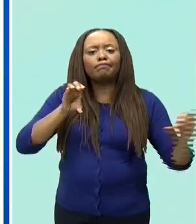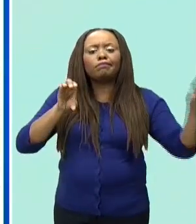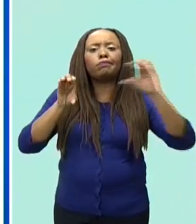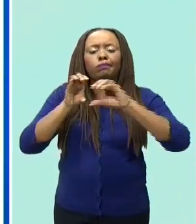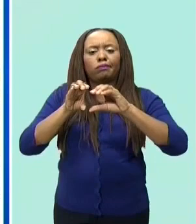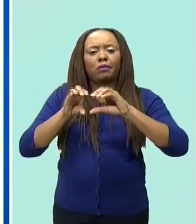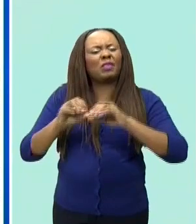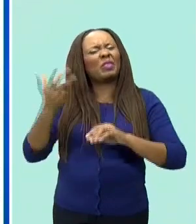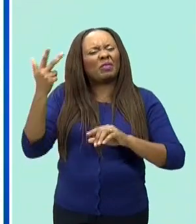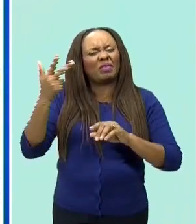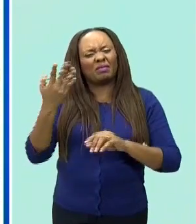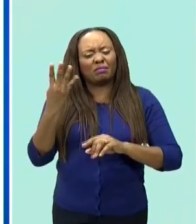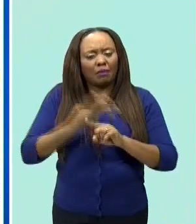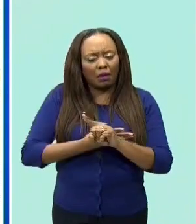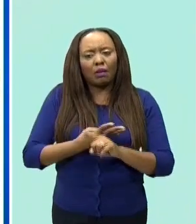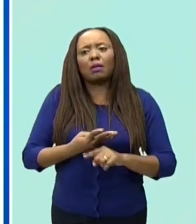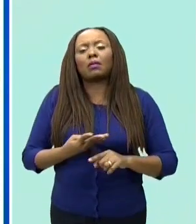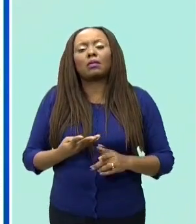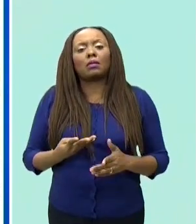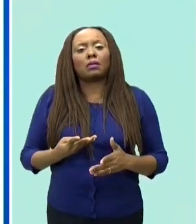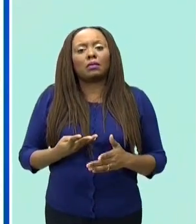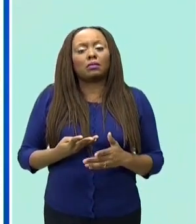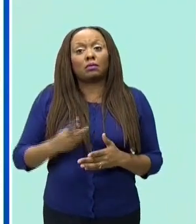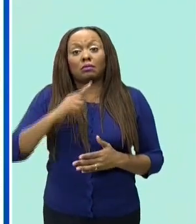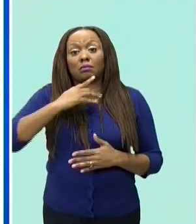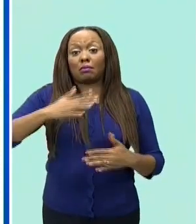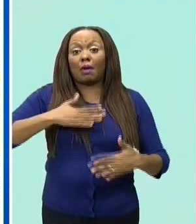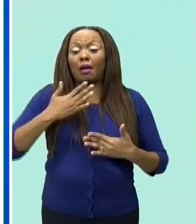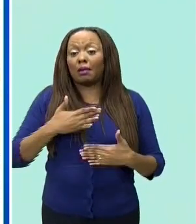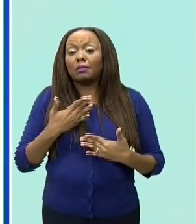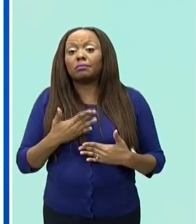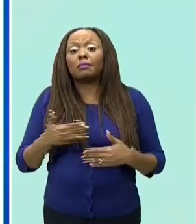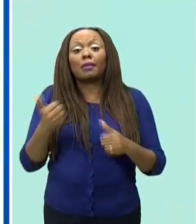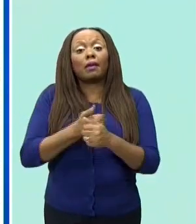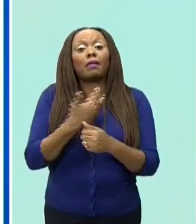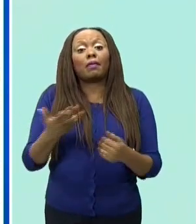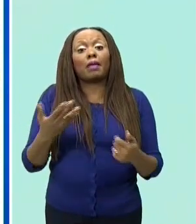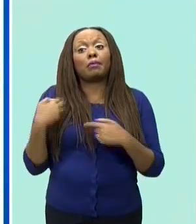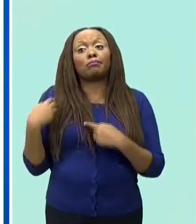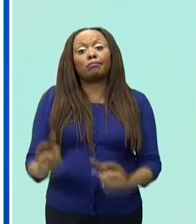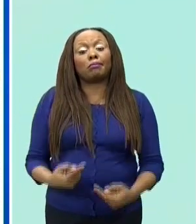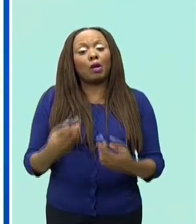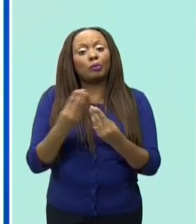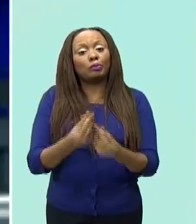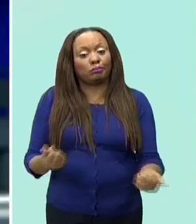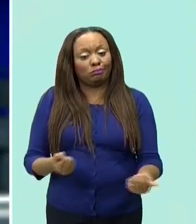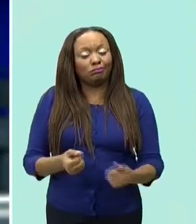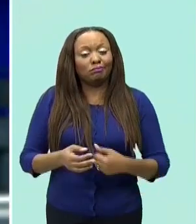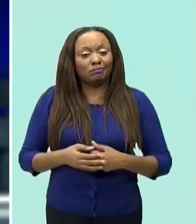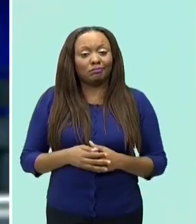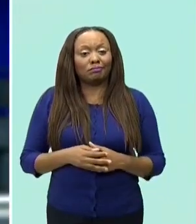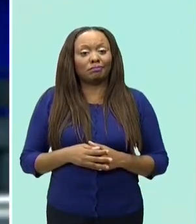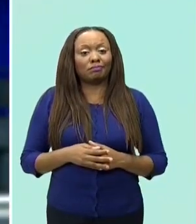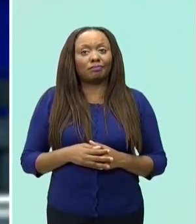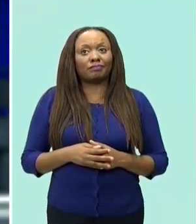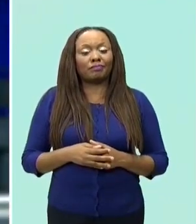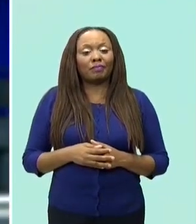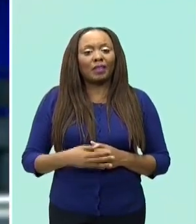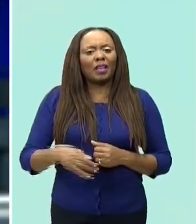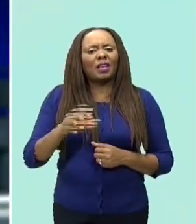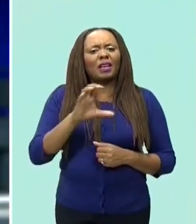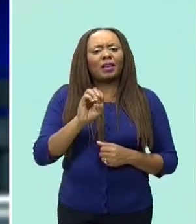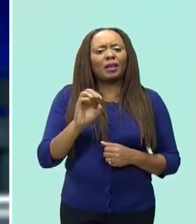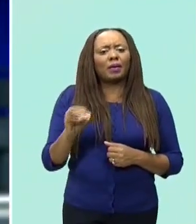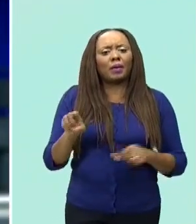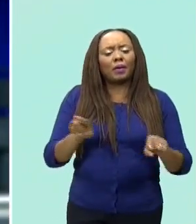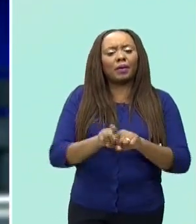3 to 4 months. So I'm happy to say that everything's going still according to plan. And meanwhile, the Koyman CEO